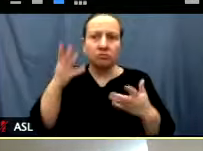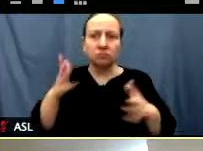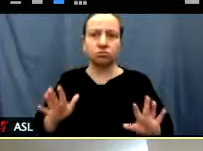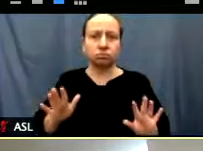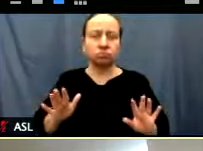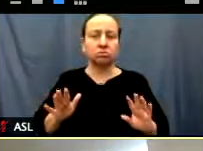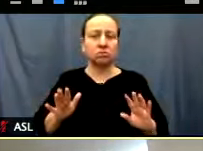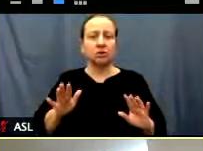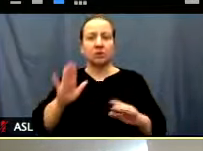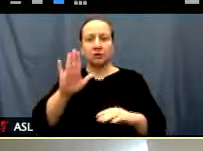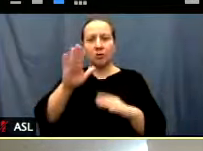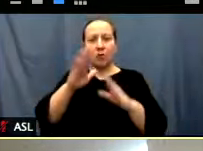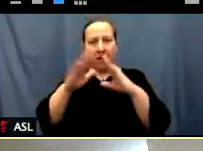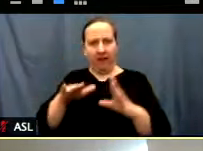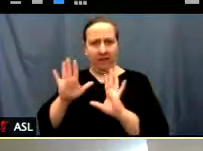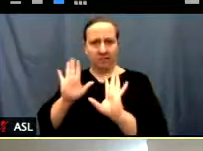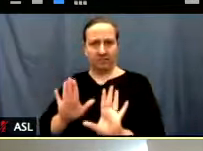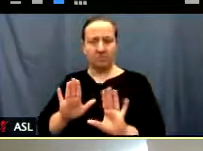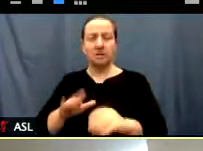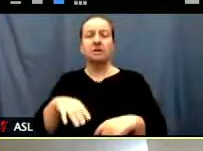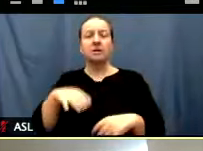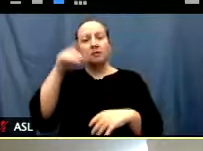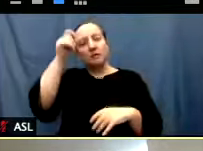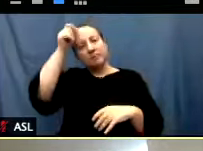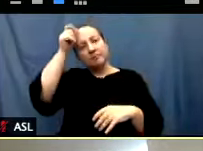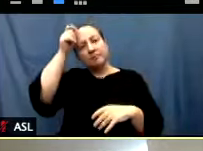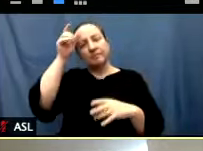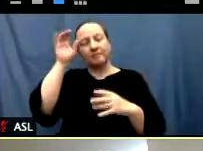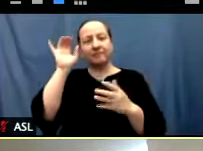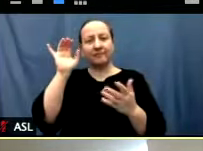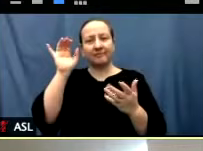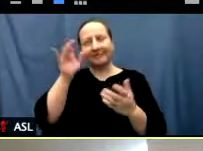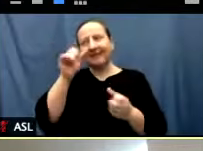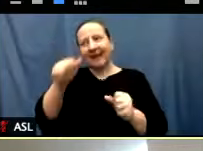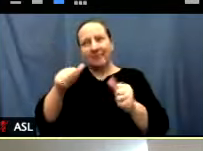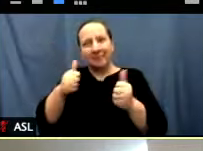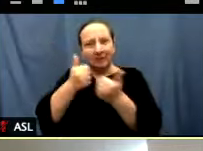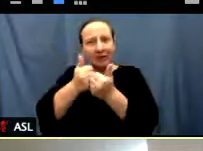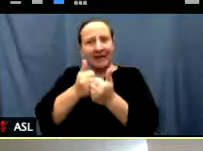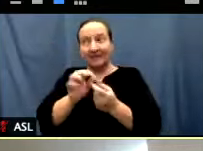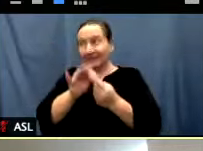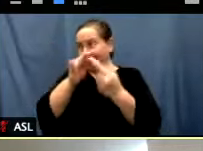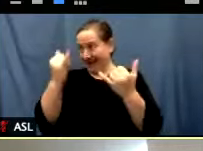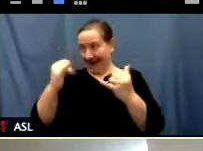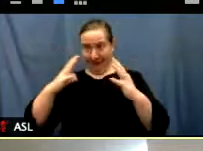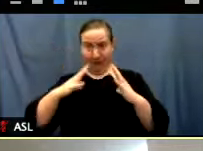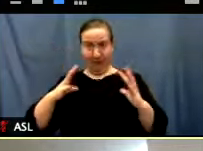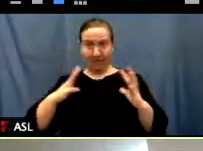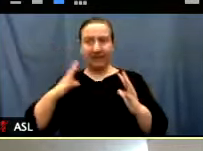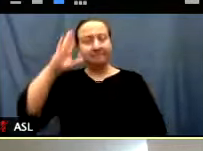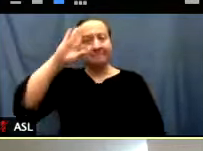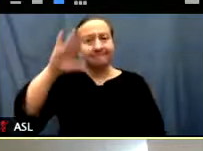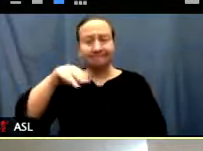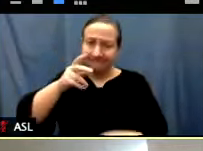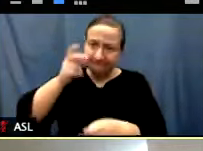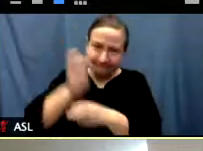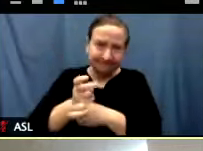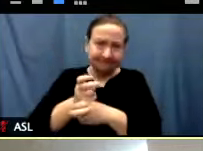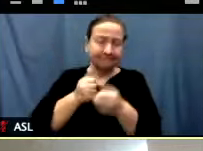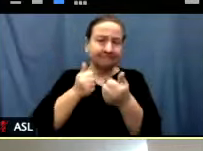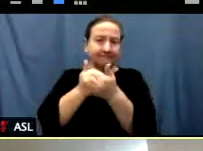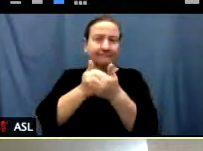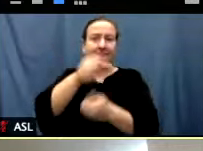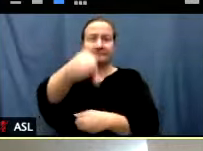that can be. Certainly as we move into the holiday season, we understand how difficult that can be. But we all need to work together right now to